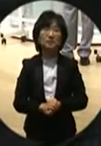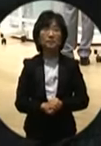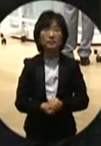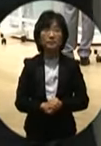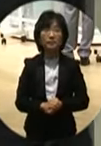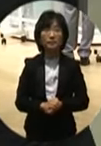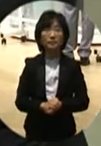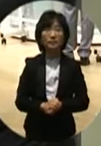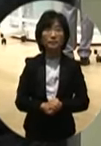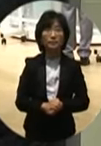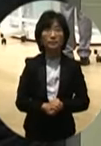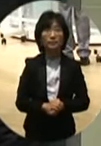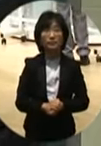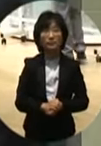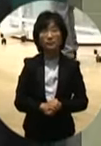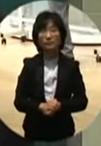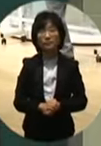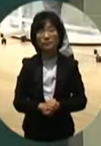do you not know?